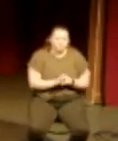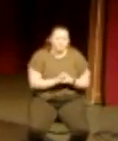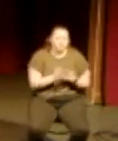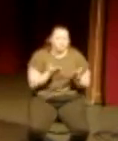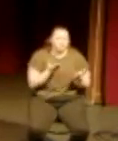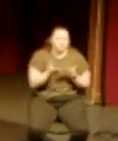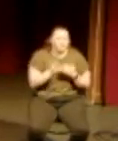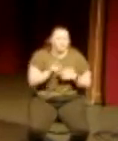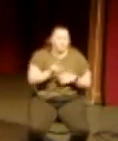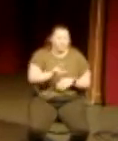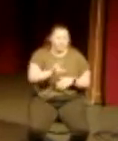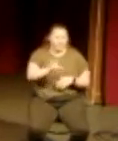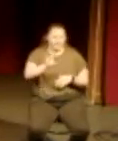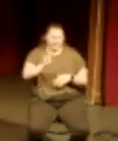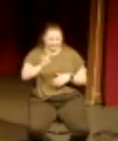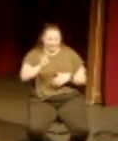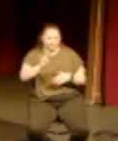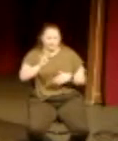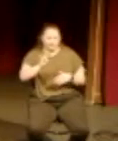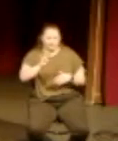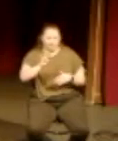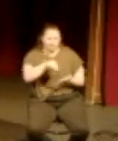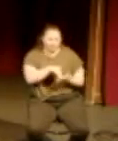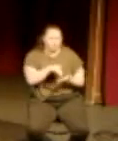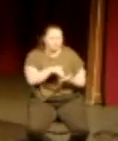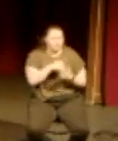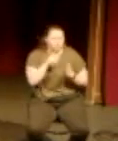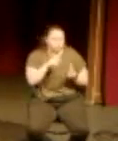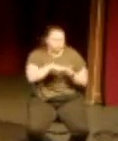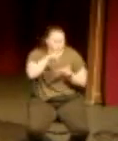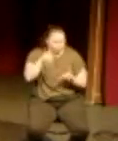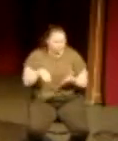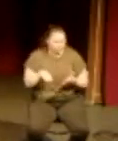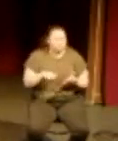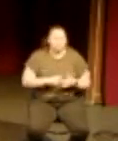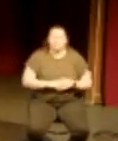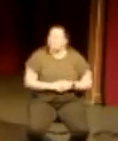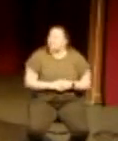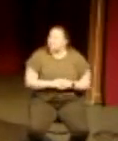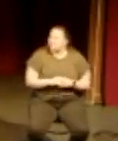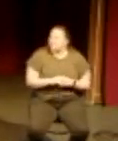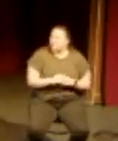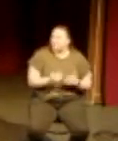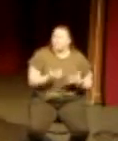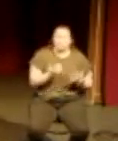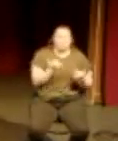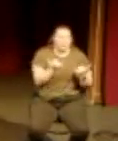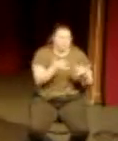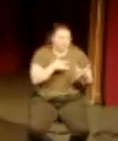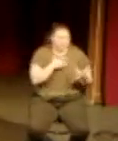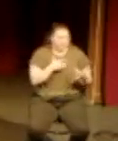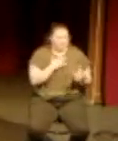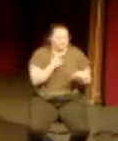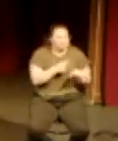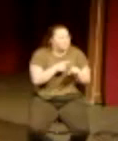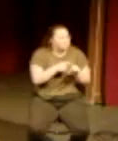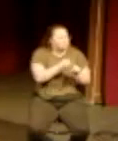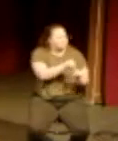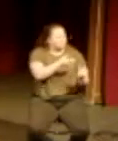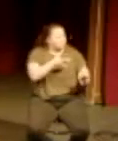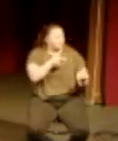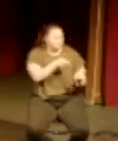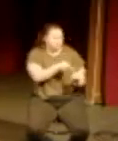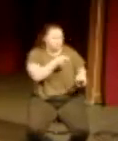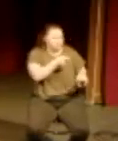3,700 unduplicated students. Pretty special. And so now we feel like it's the time to expand on that